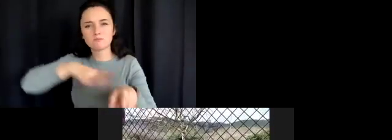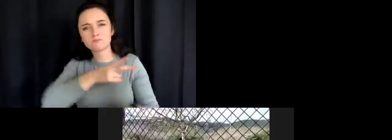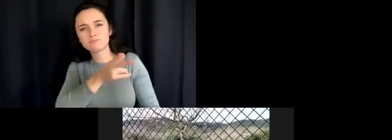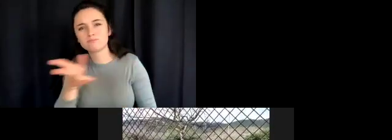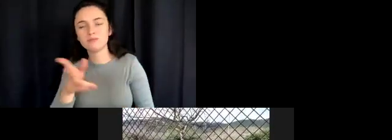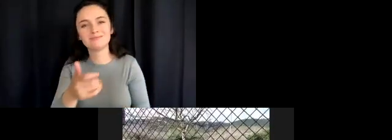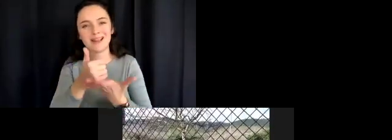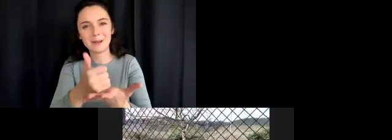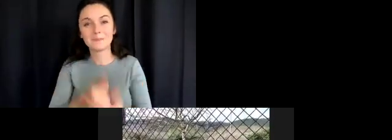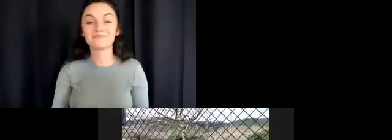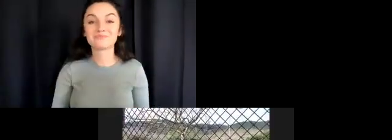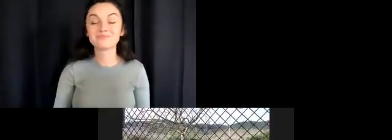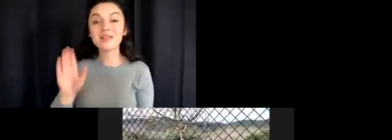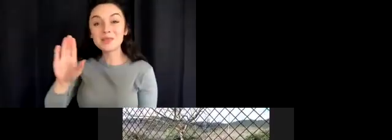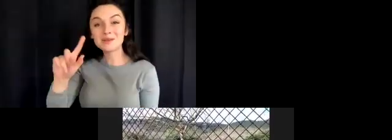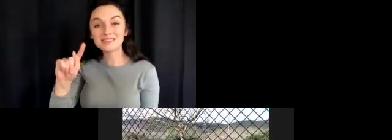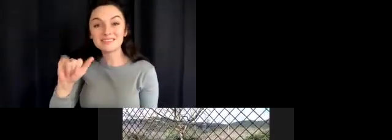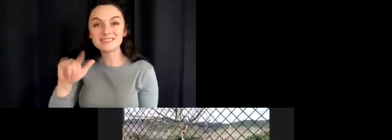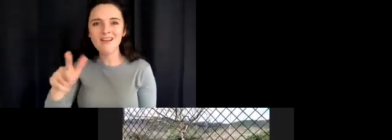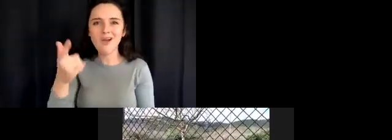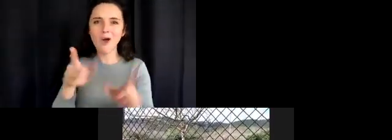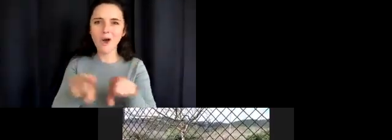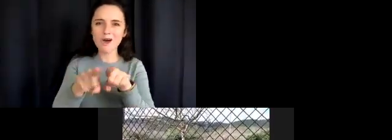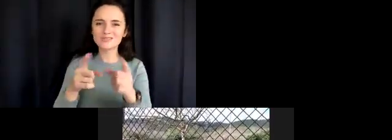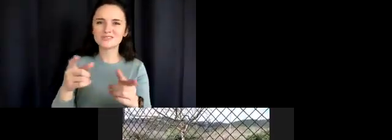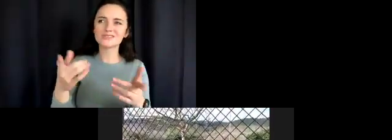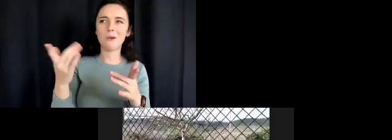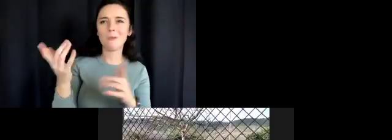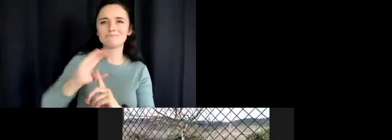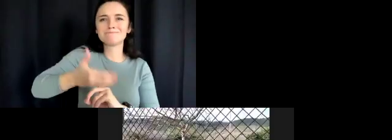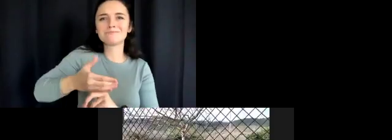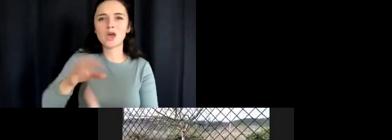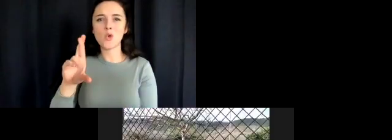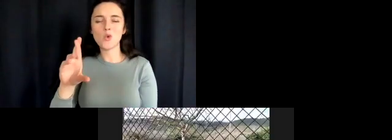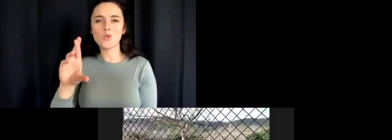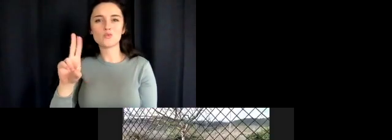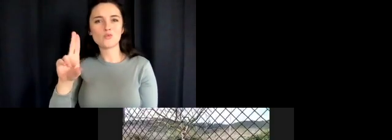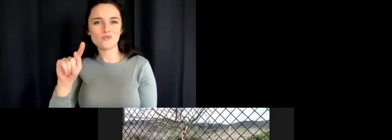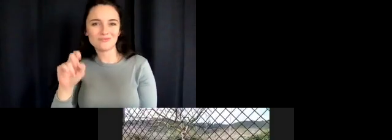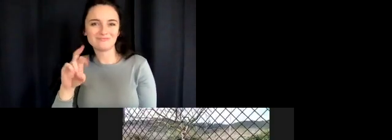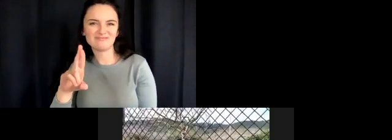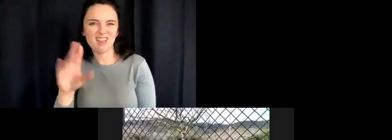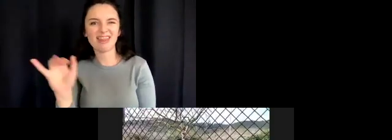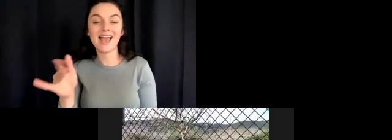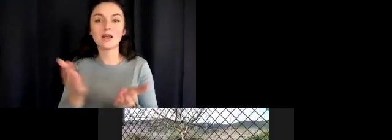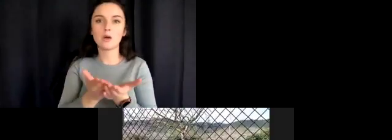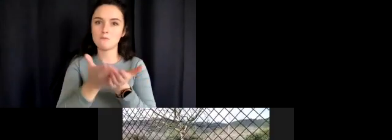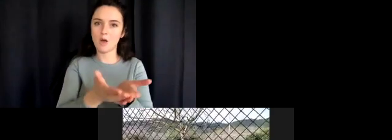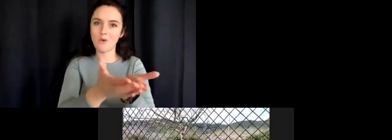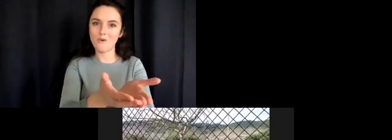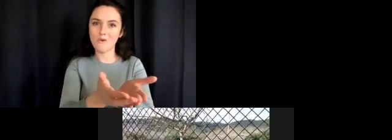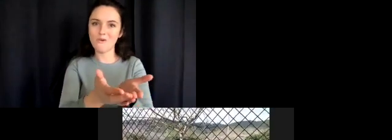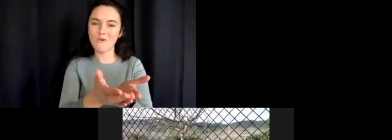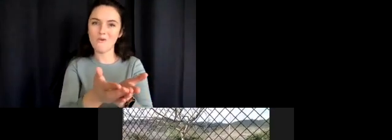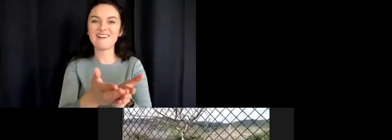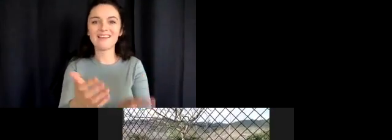rudder, like a boat. And this allows them to really turn quickly if they need to chase a prey, like